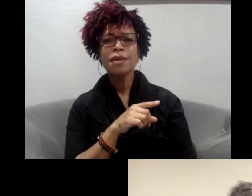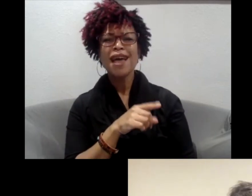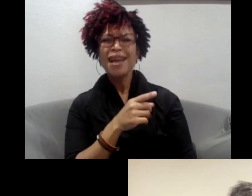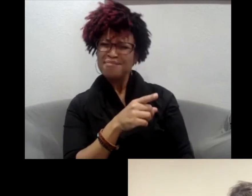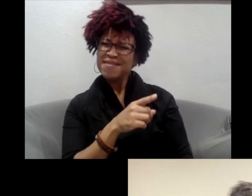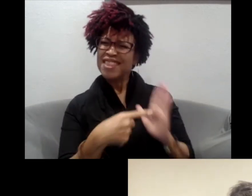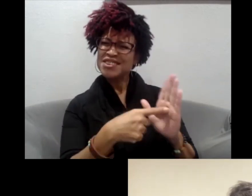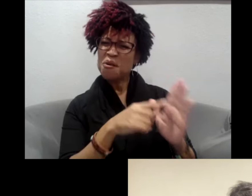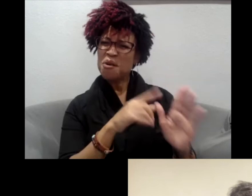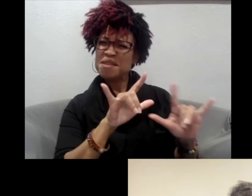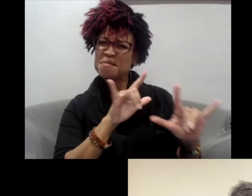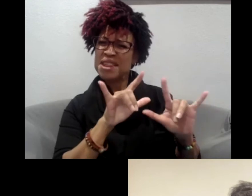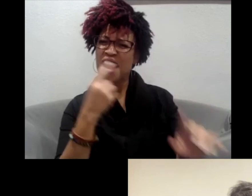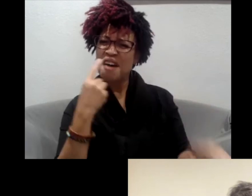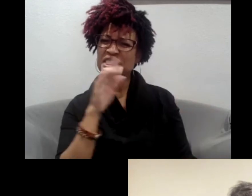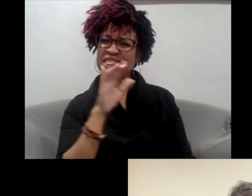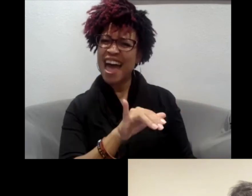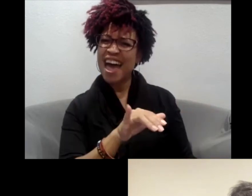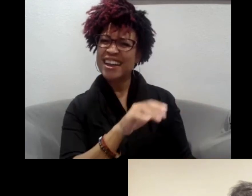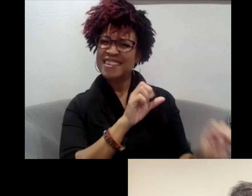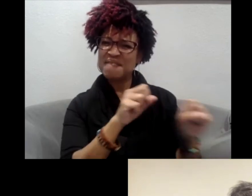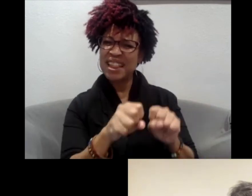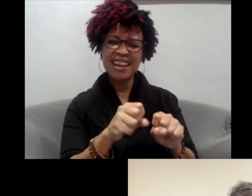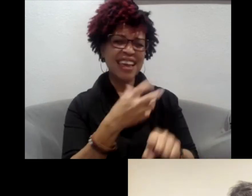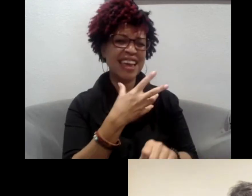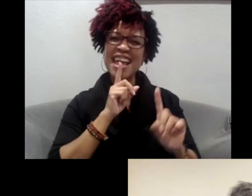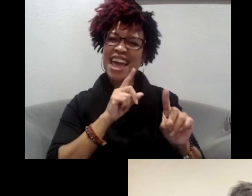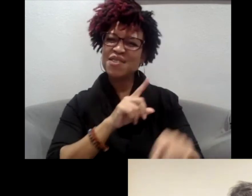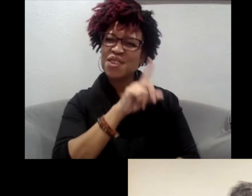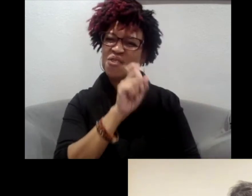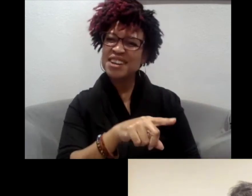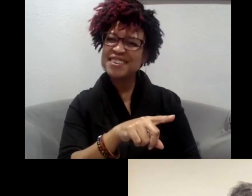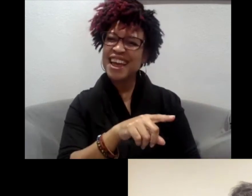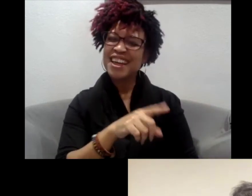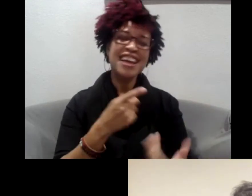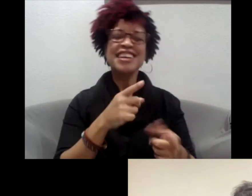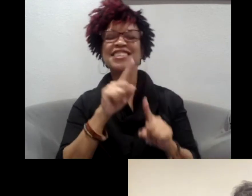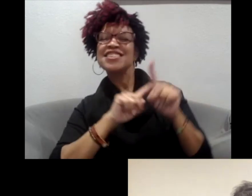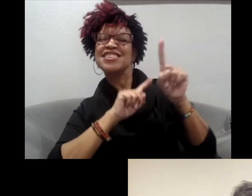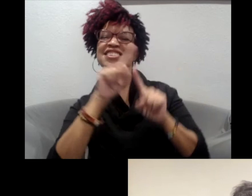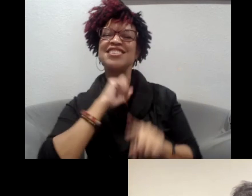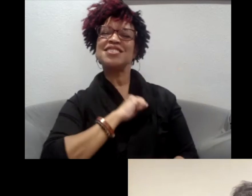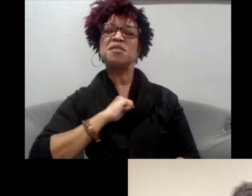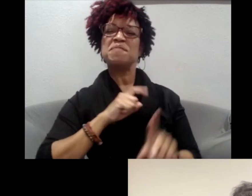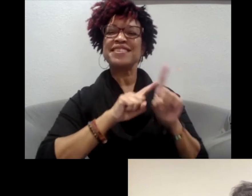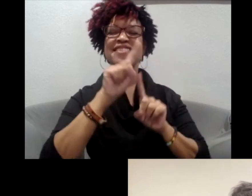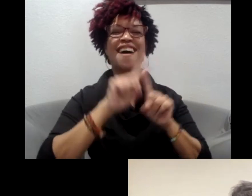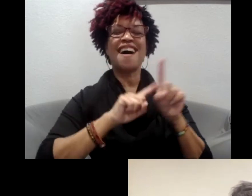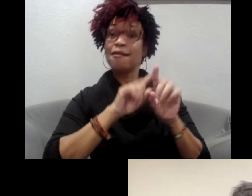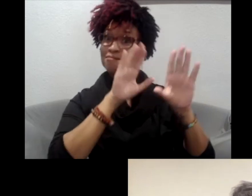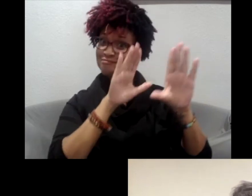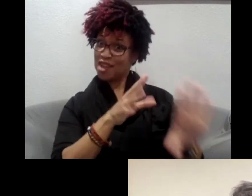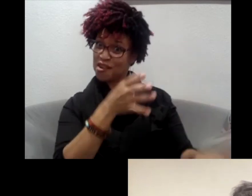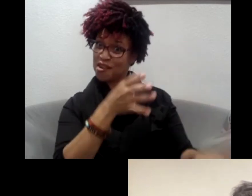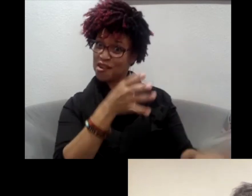his ability to answer all his questions. He's such a superstar. We're lucky to have him part of the team, and he's a great dad with a very cute